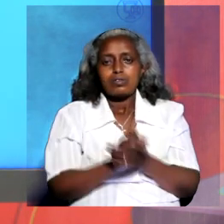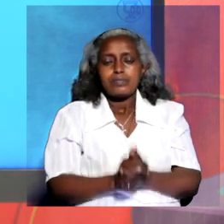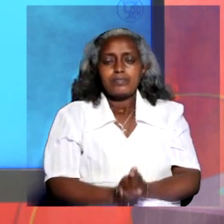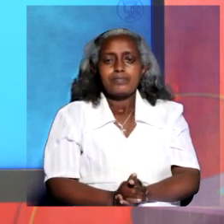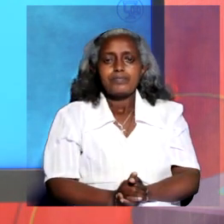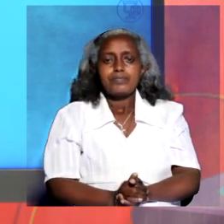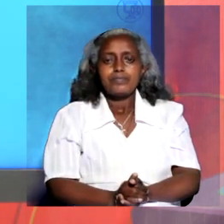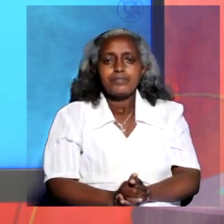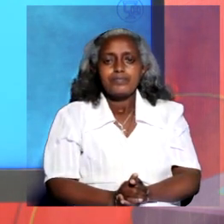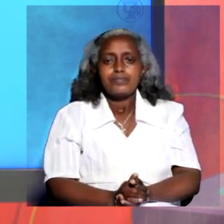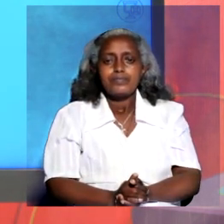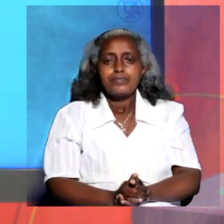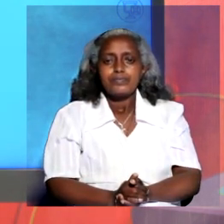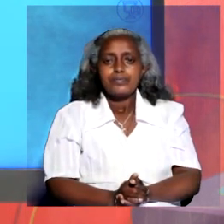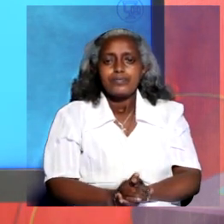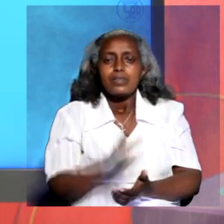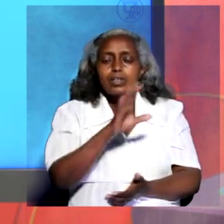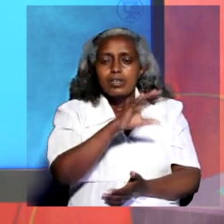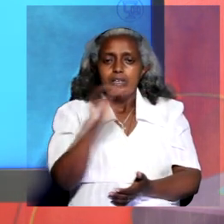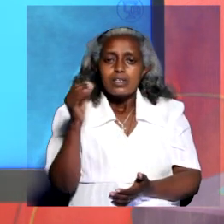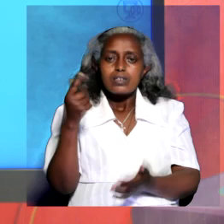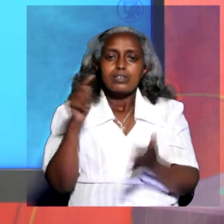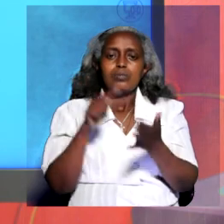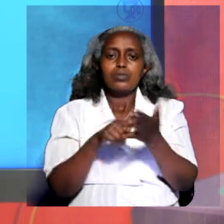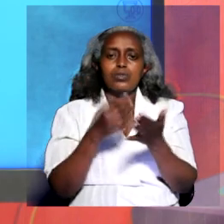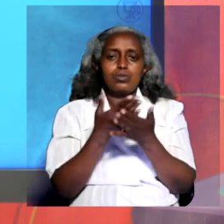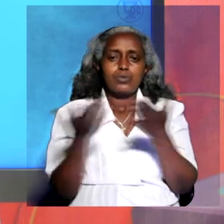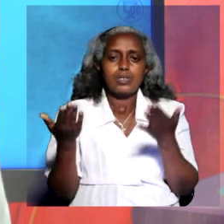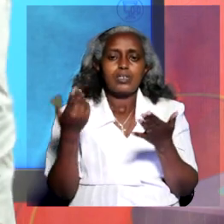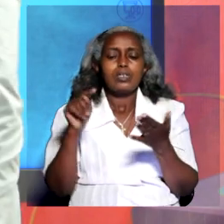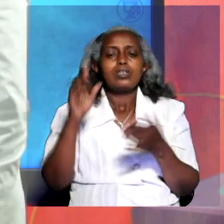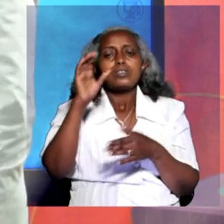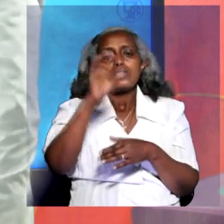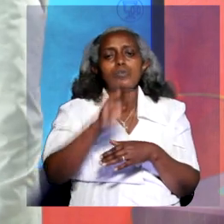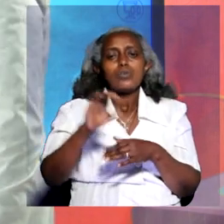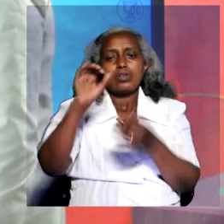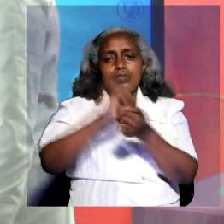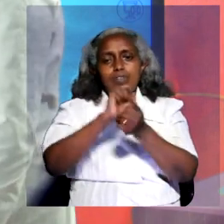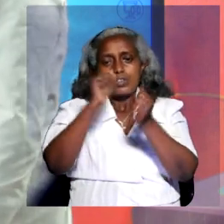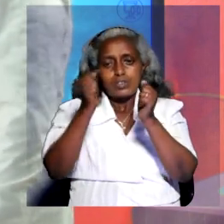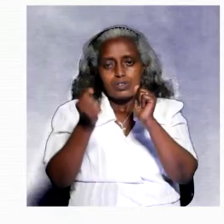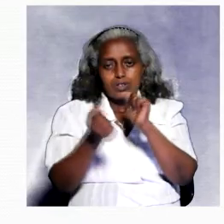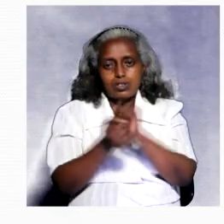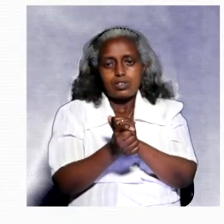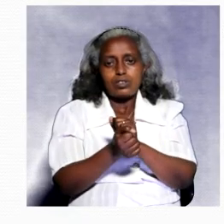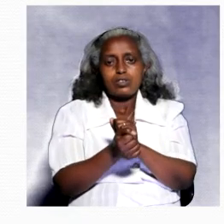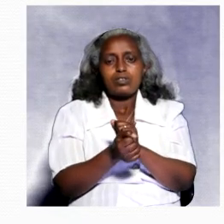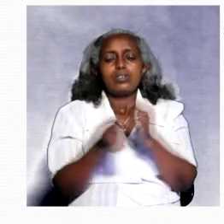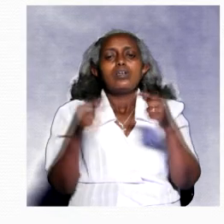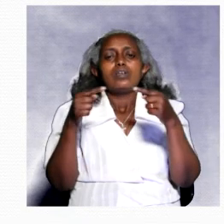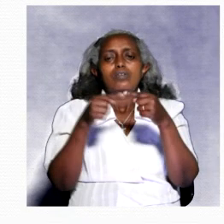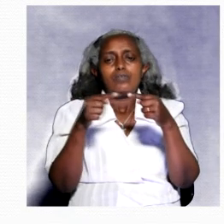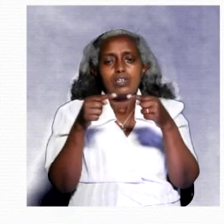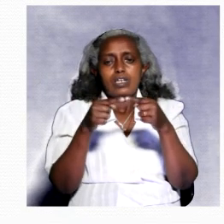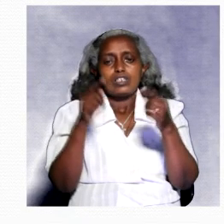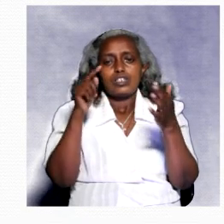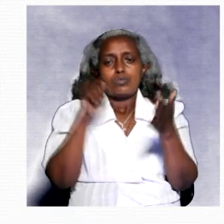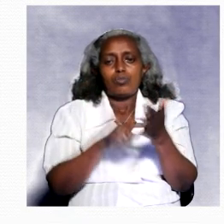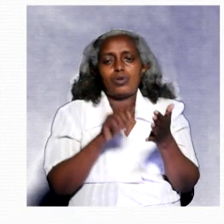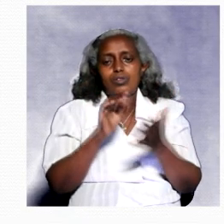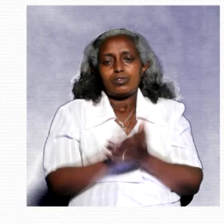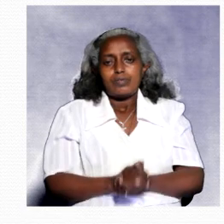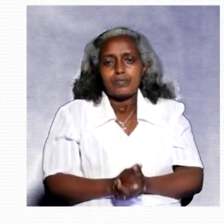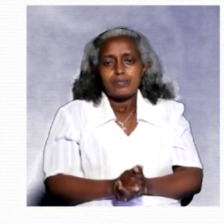downward. And the point where the concavity changes, we call that inflection point.